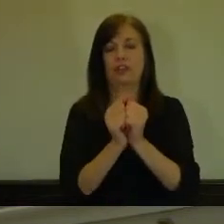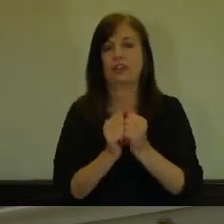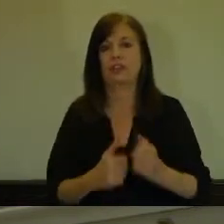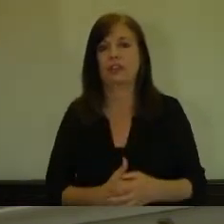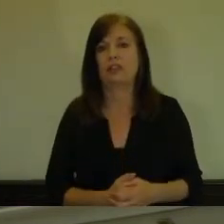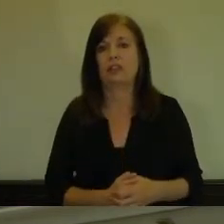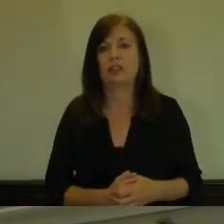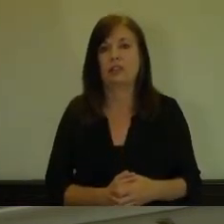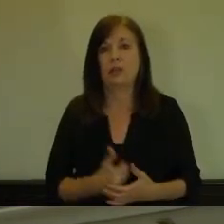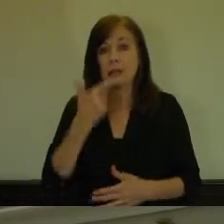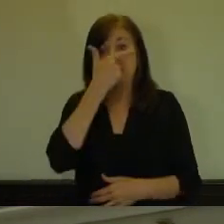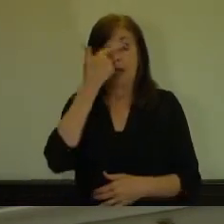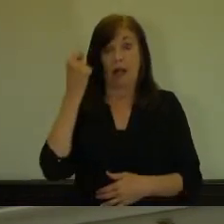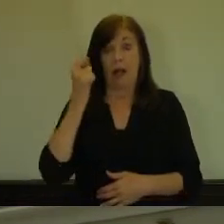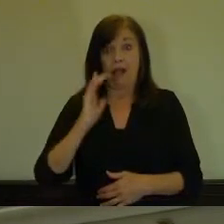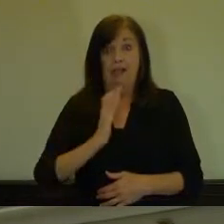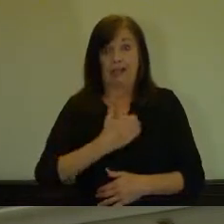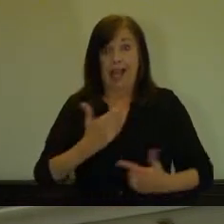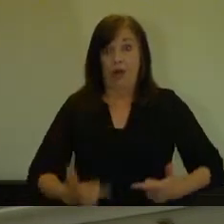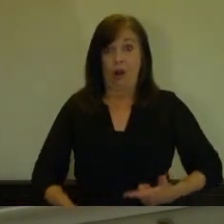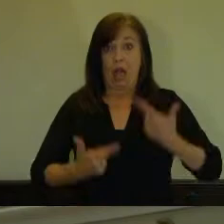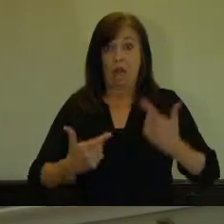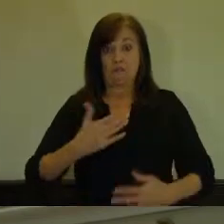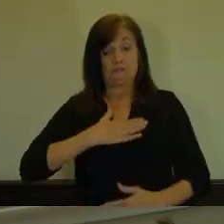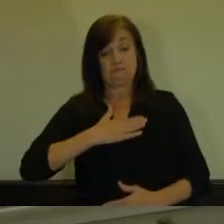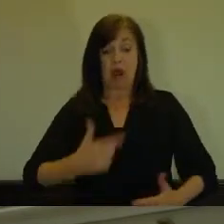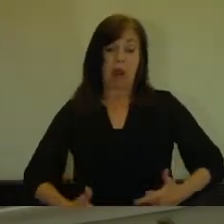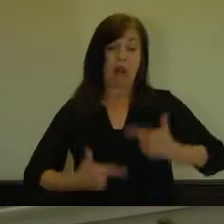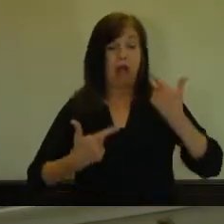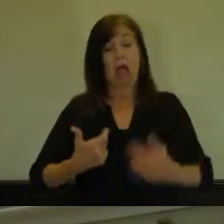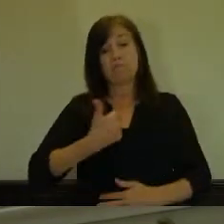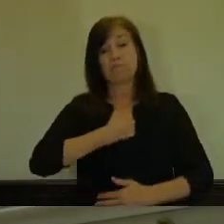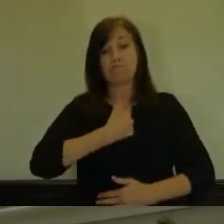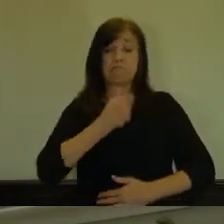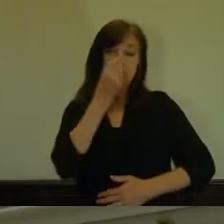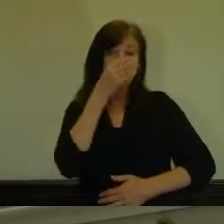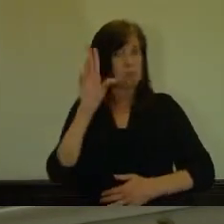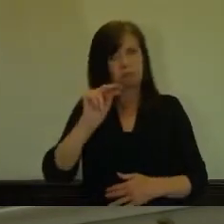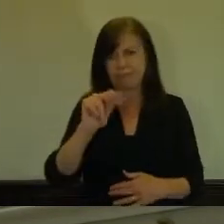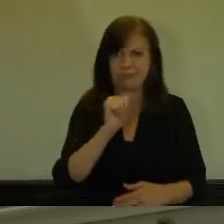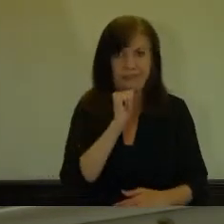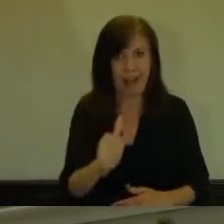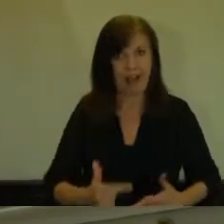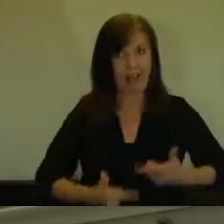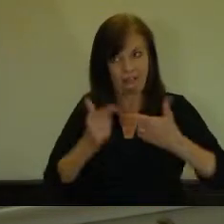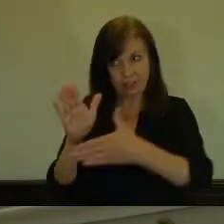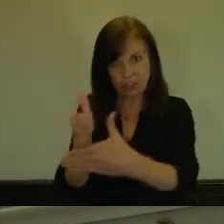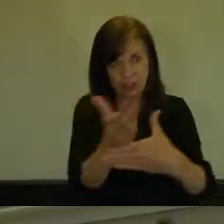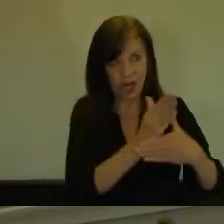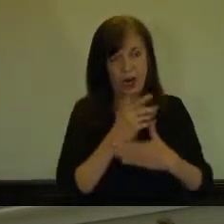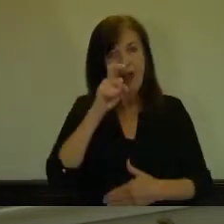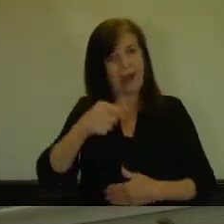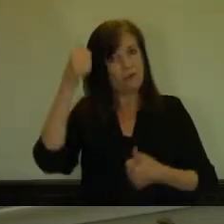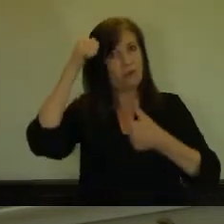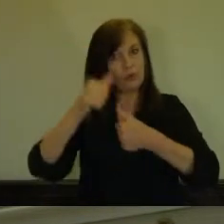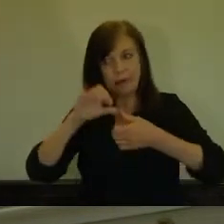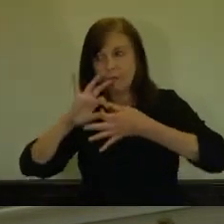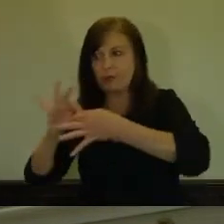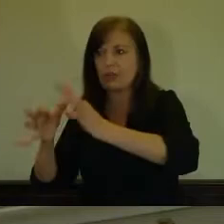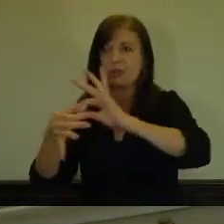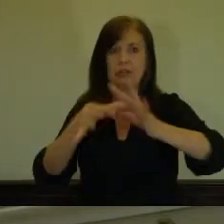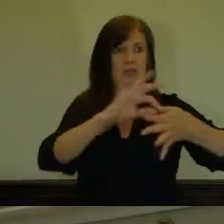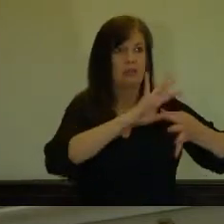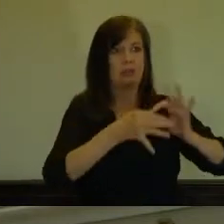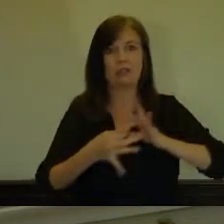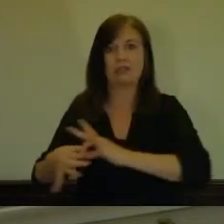and relationship because our lives are not our own. And we must remember the importance of interconnectedness that maintains